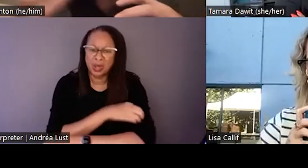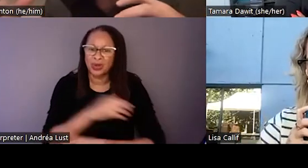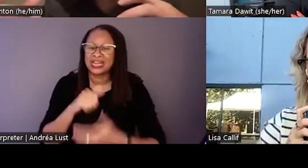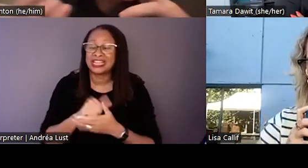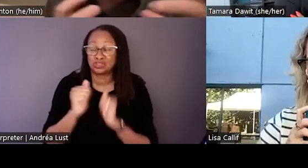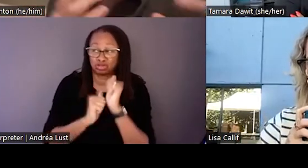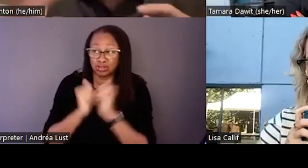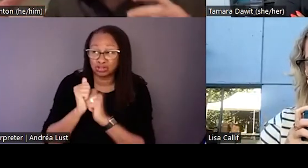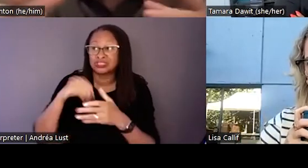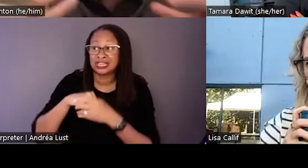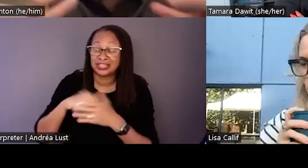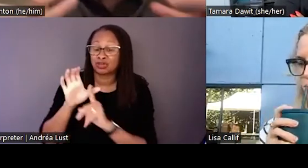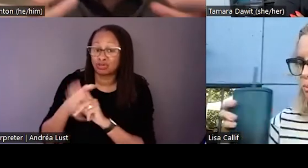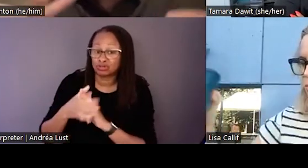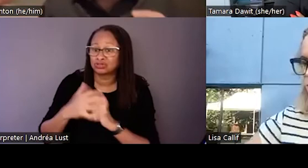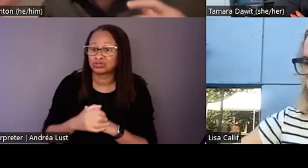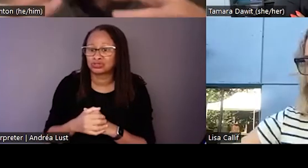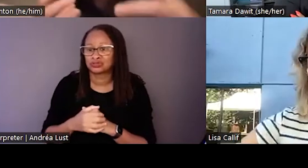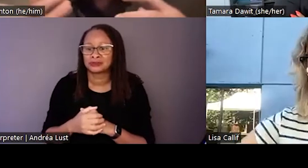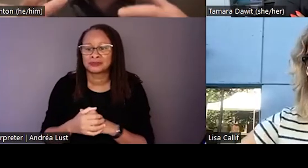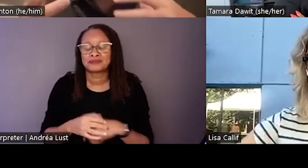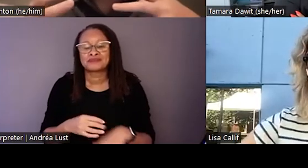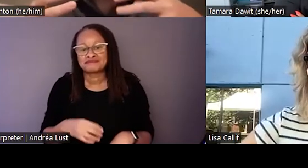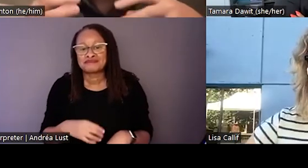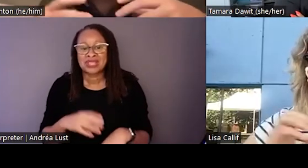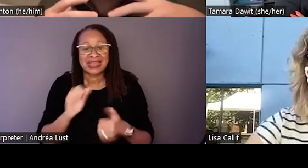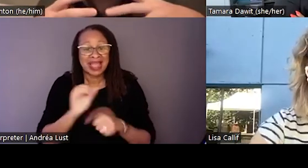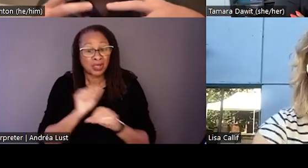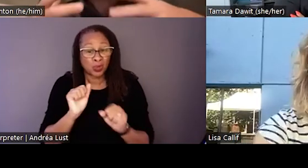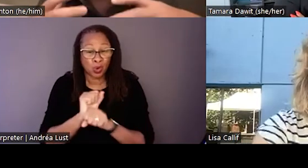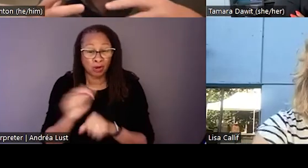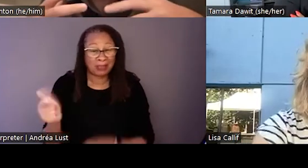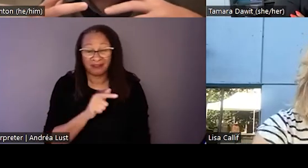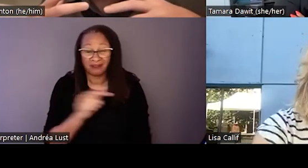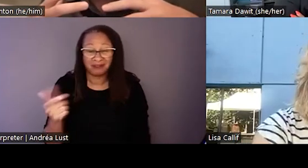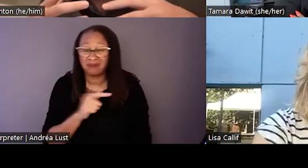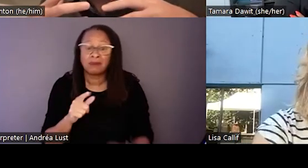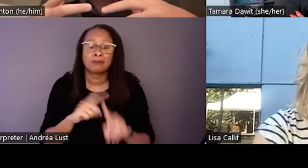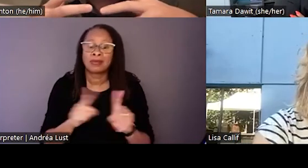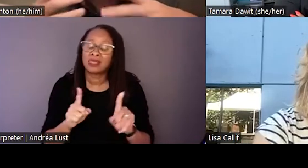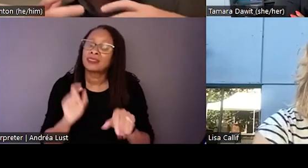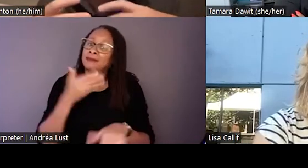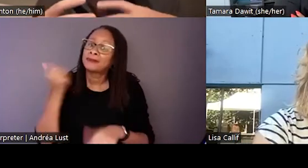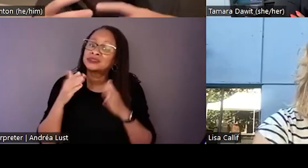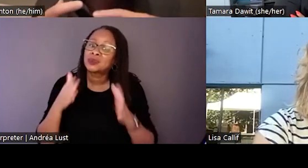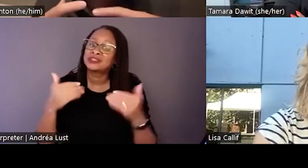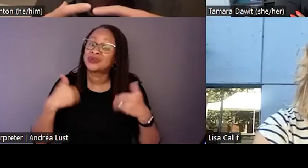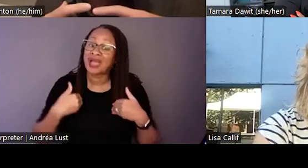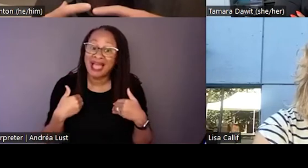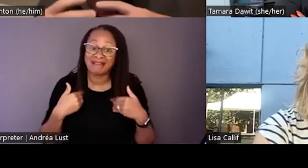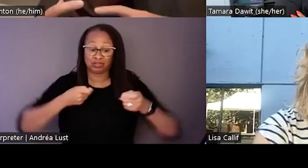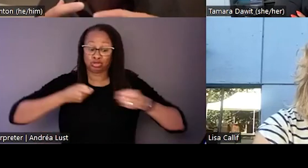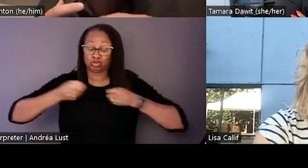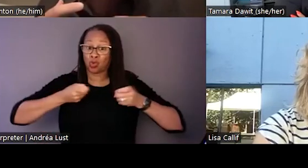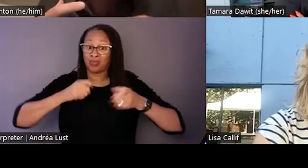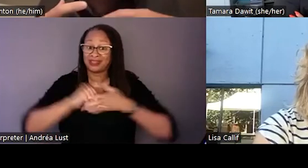that there is some agency, because structure and agency work back and forth, but the best way to have agency in institutions